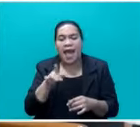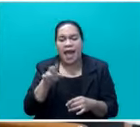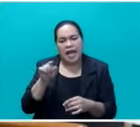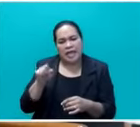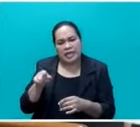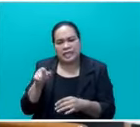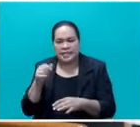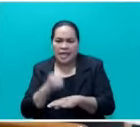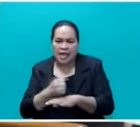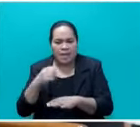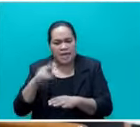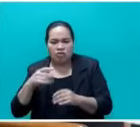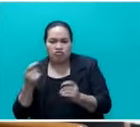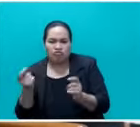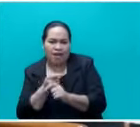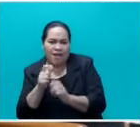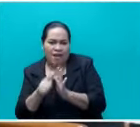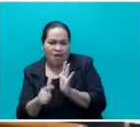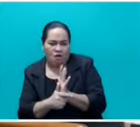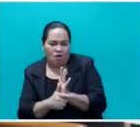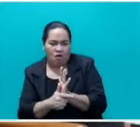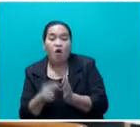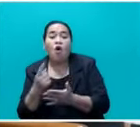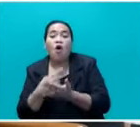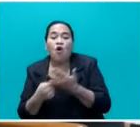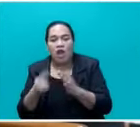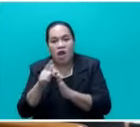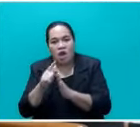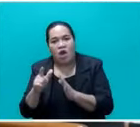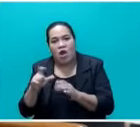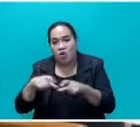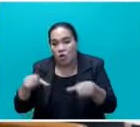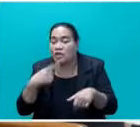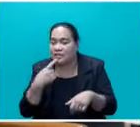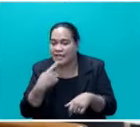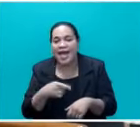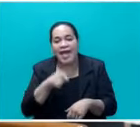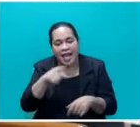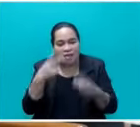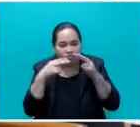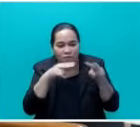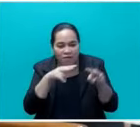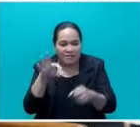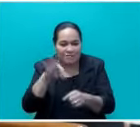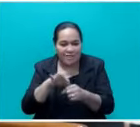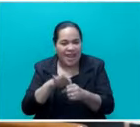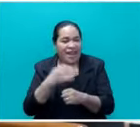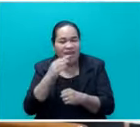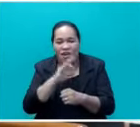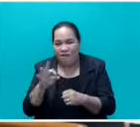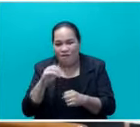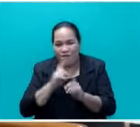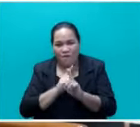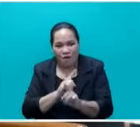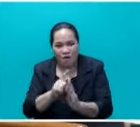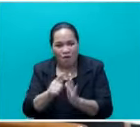The court simply said that the supervisor of elections did not follow the law. So, Mr. Speaker,